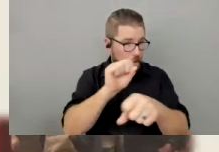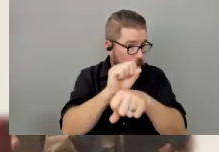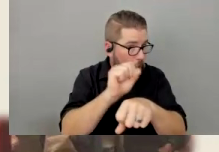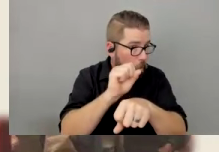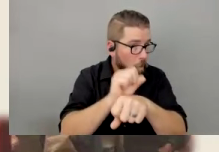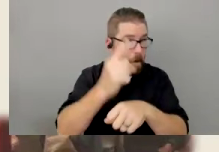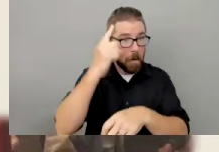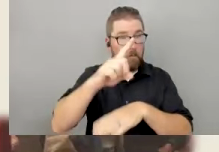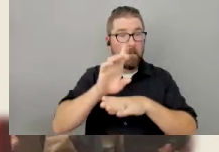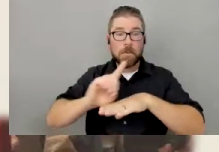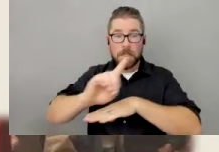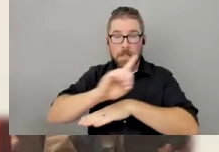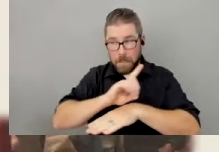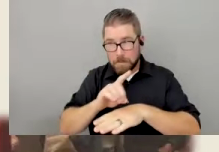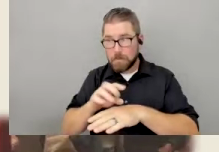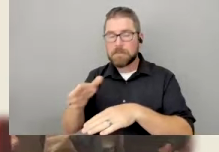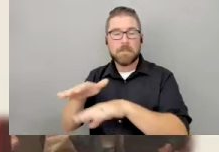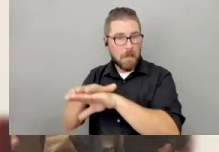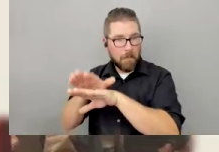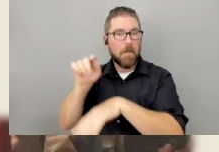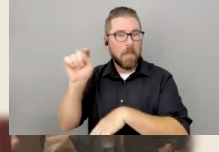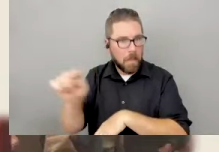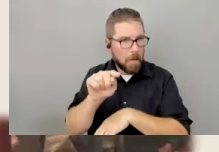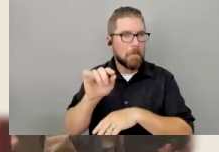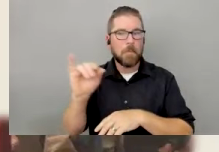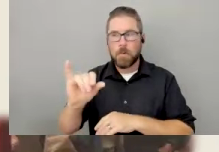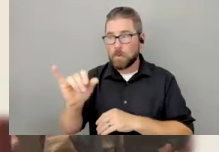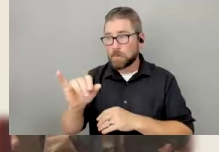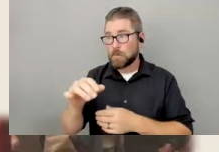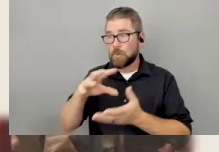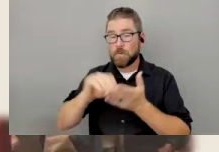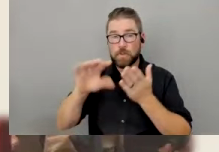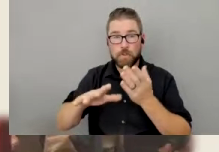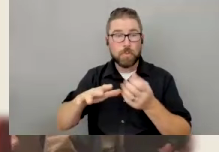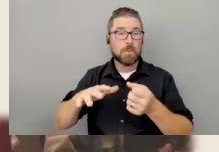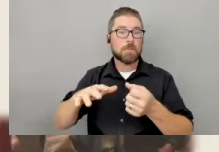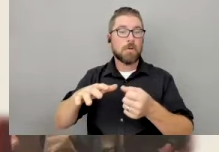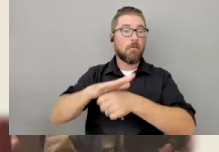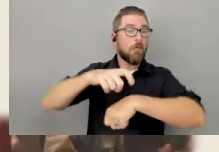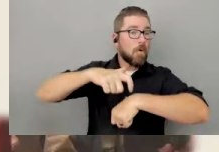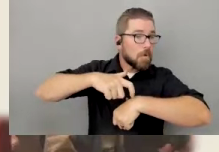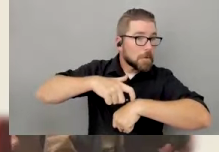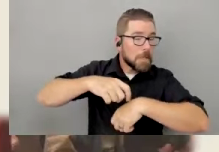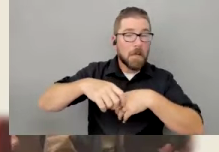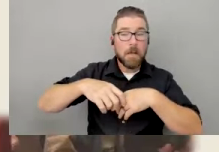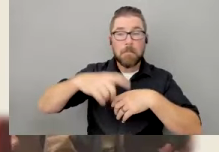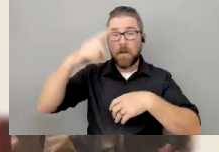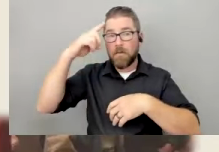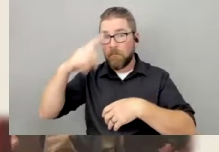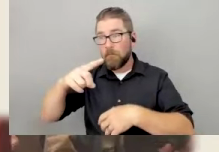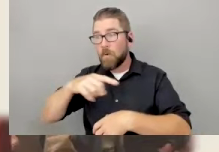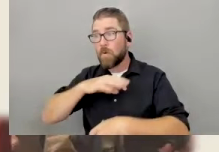is covered. There are students who are full-time, not for credit or non-credit, not for credit, dual